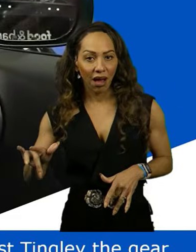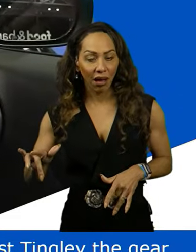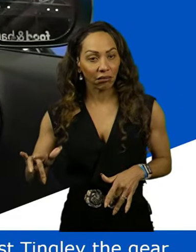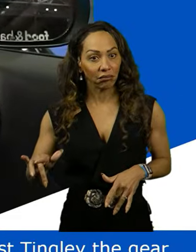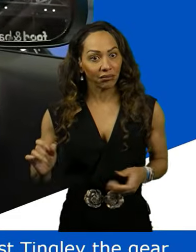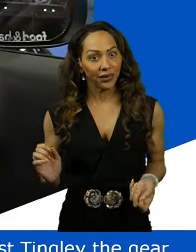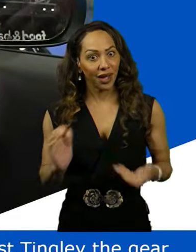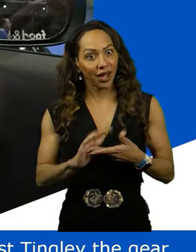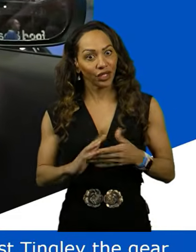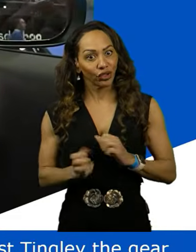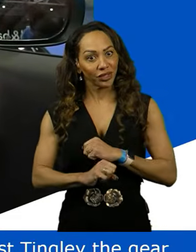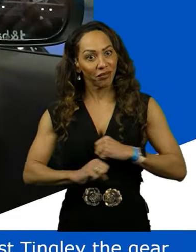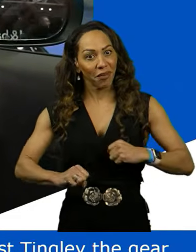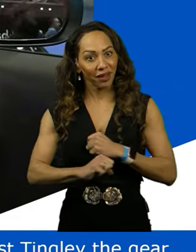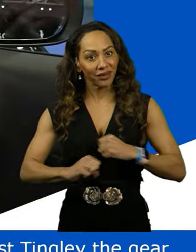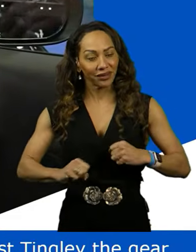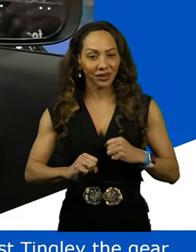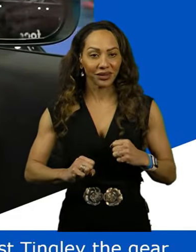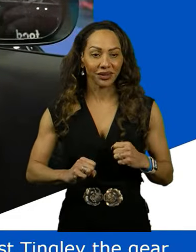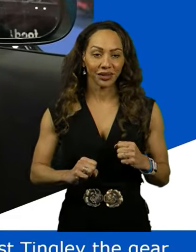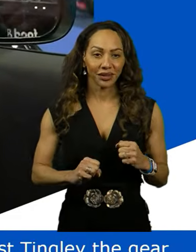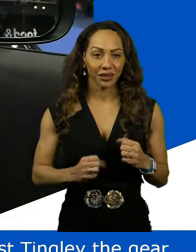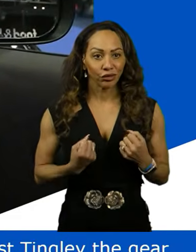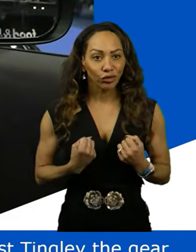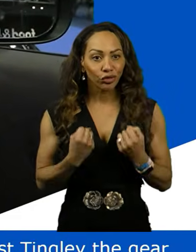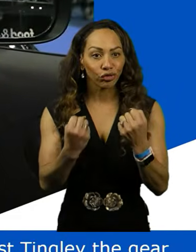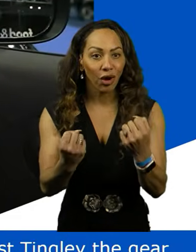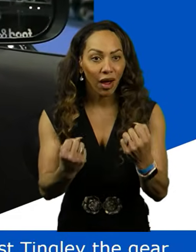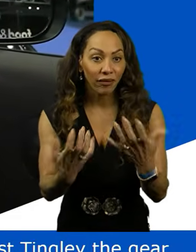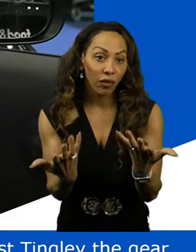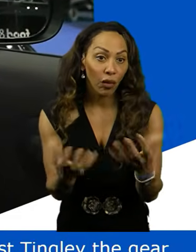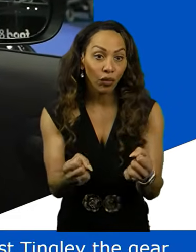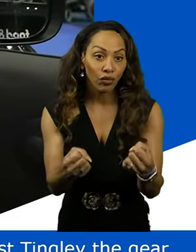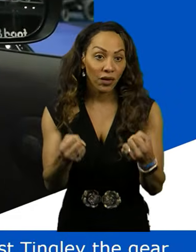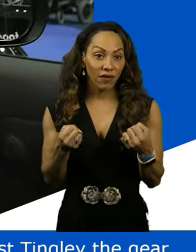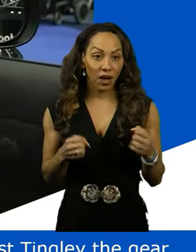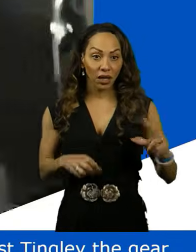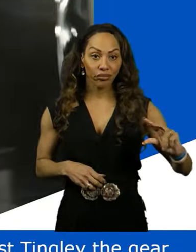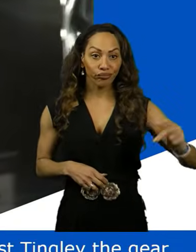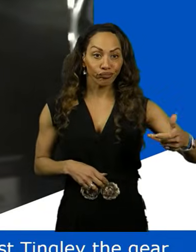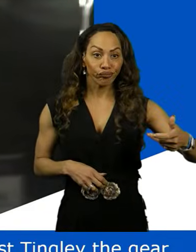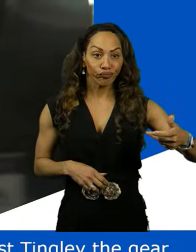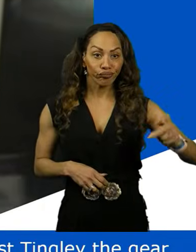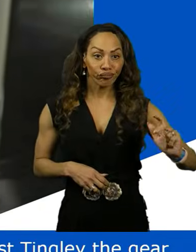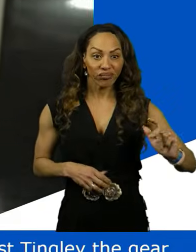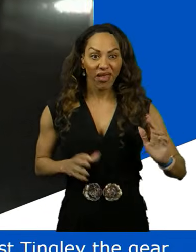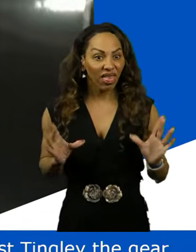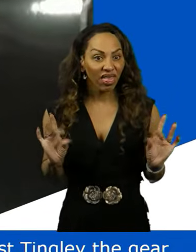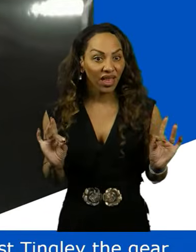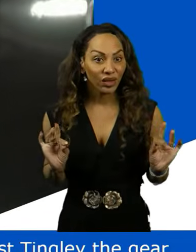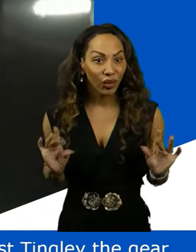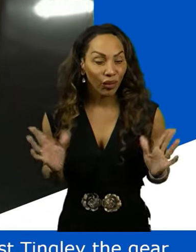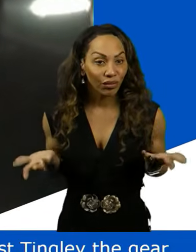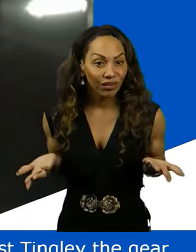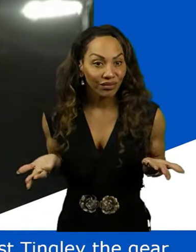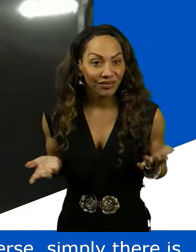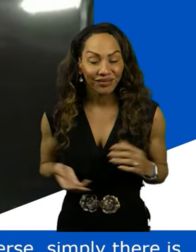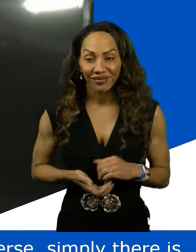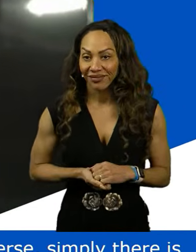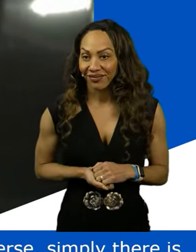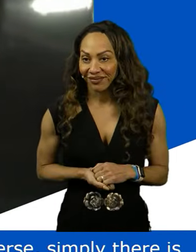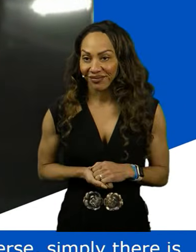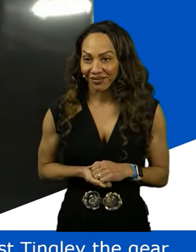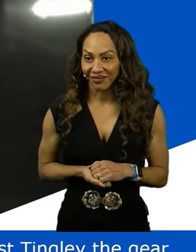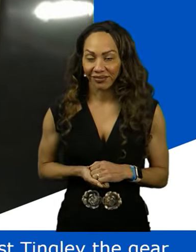space and makes it easy to go into drive or reverse, simply twist and go. The dual